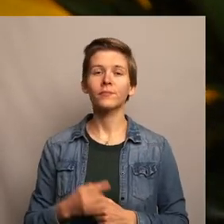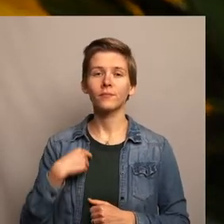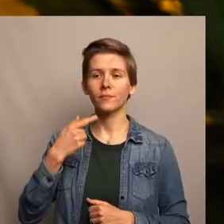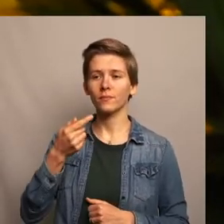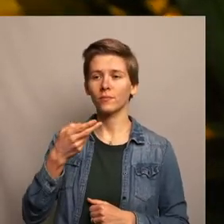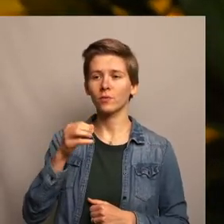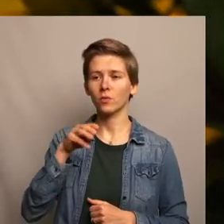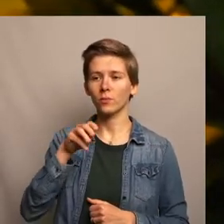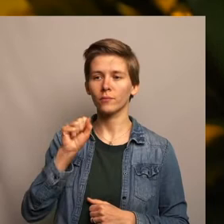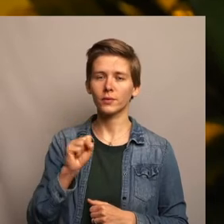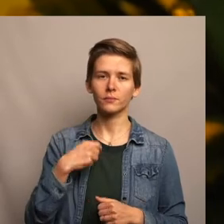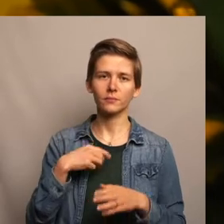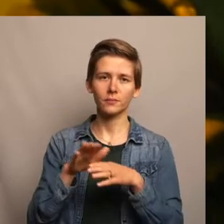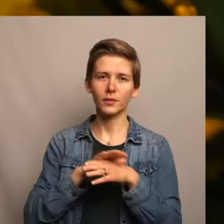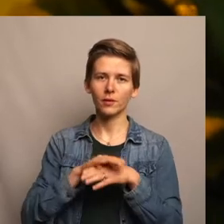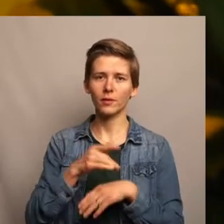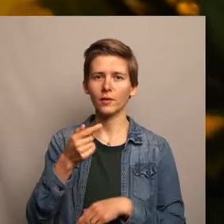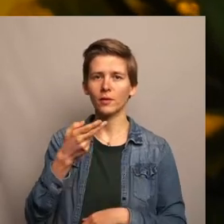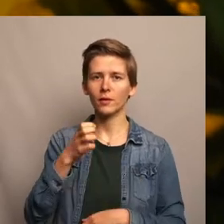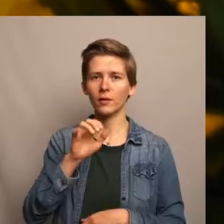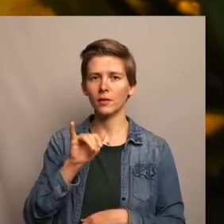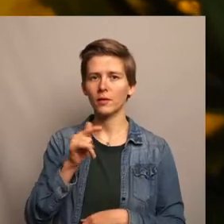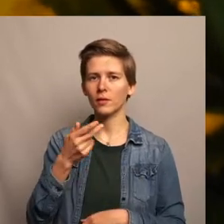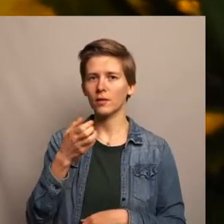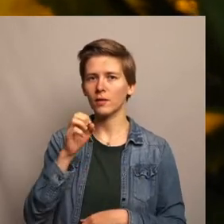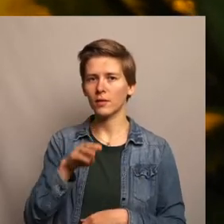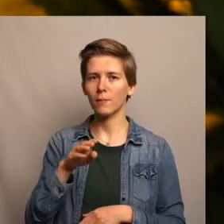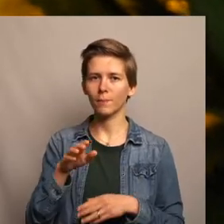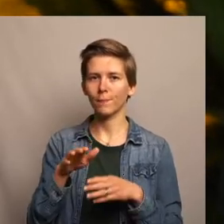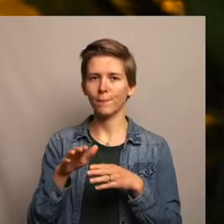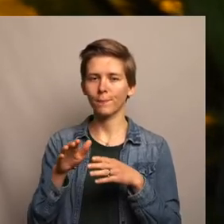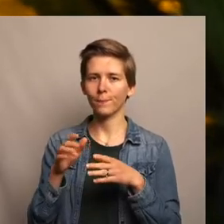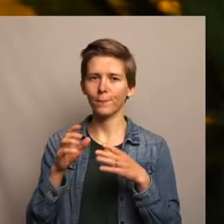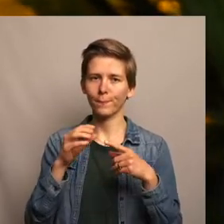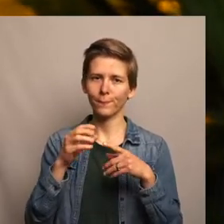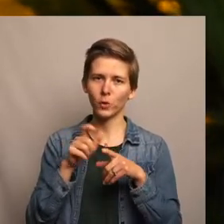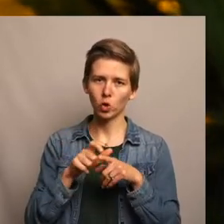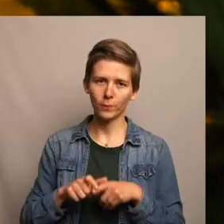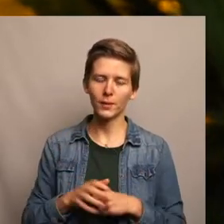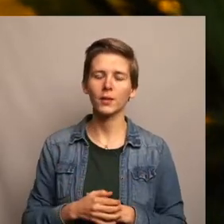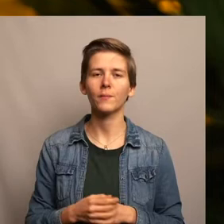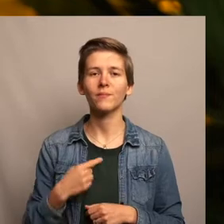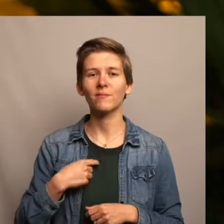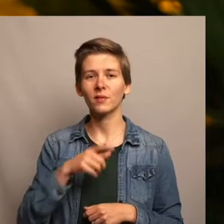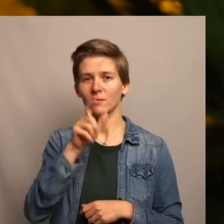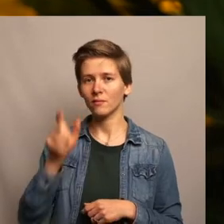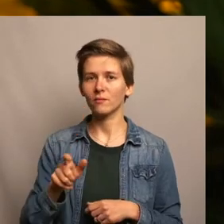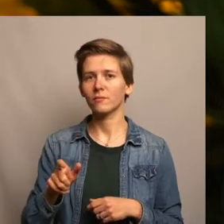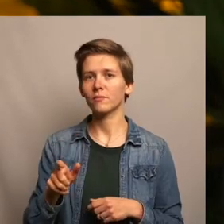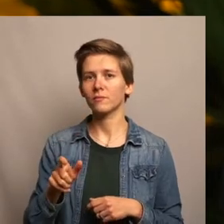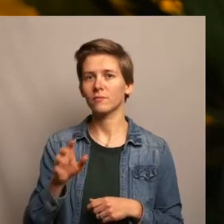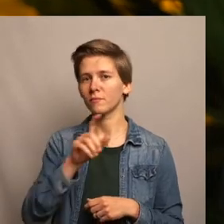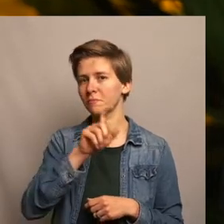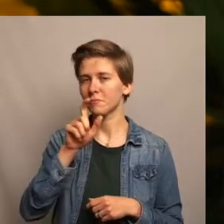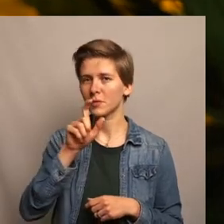My pronouns are they, them. And I'm originally from Italy, but I haven't lived there in